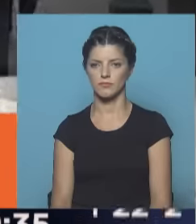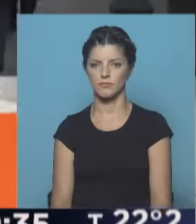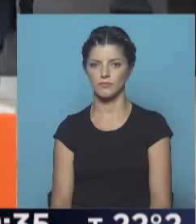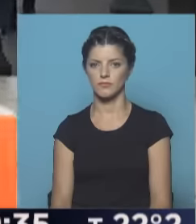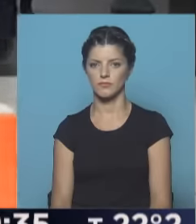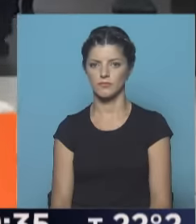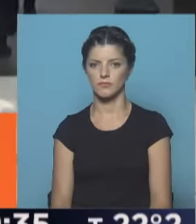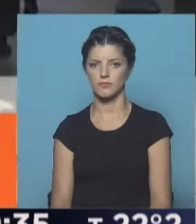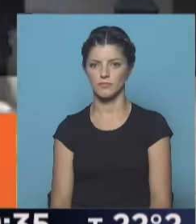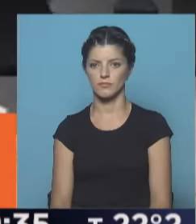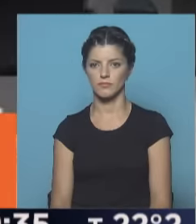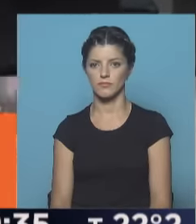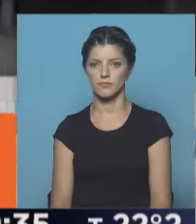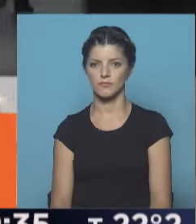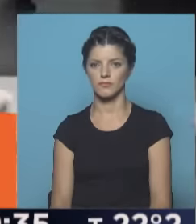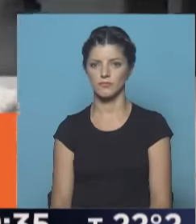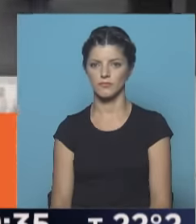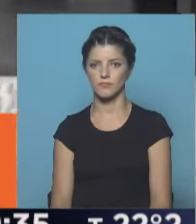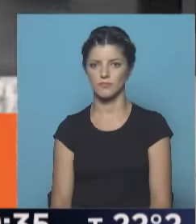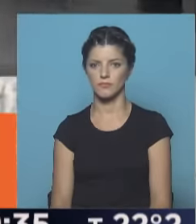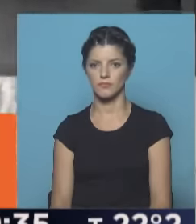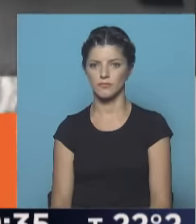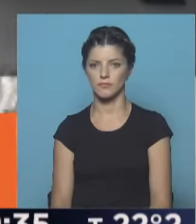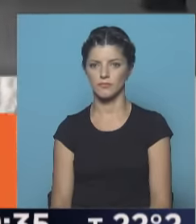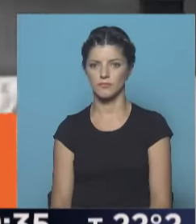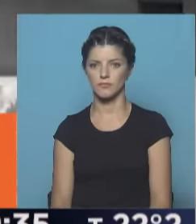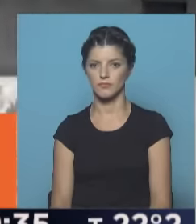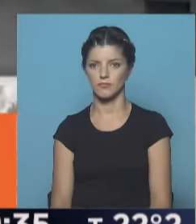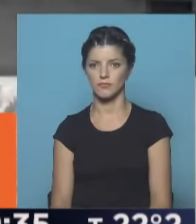If Trump is president,